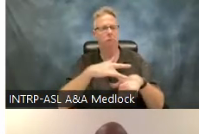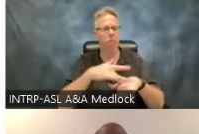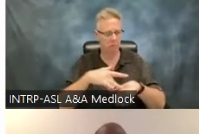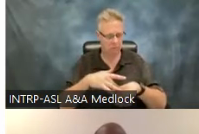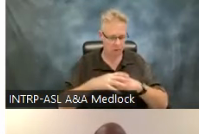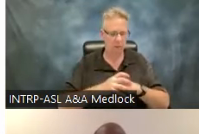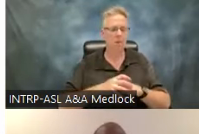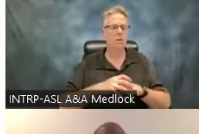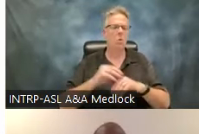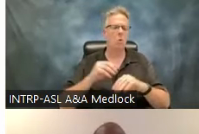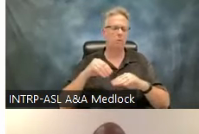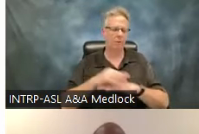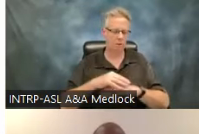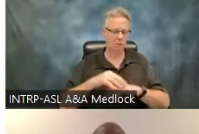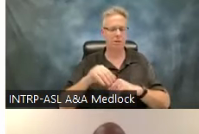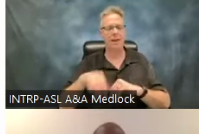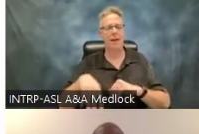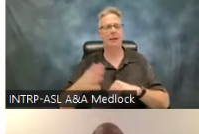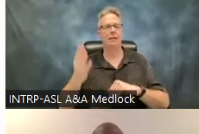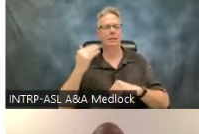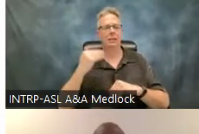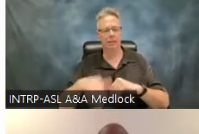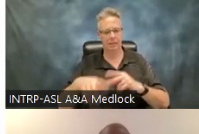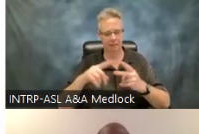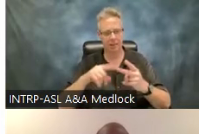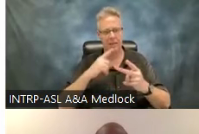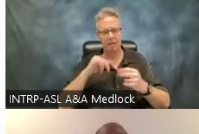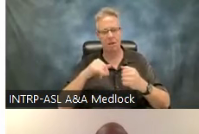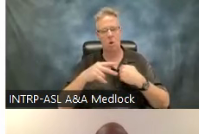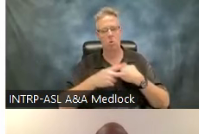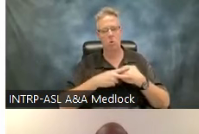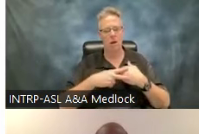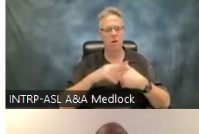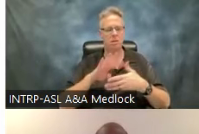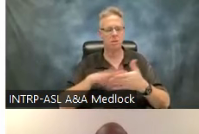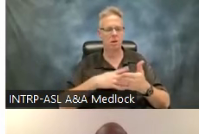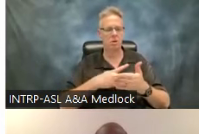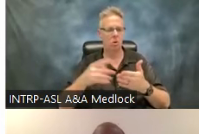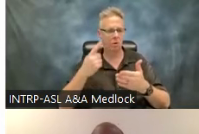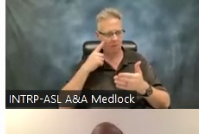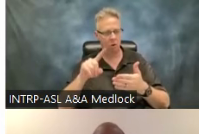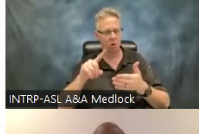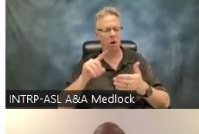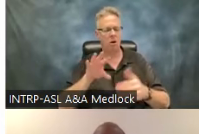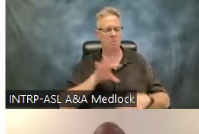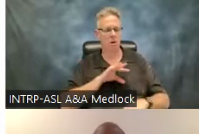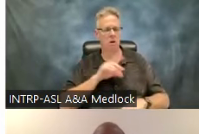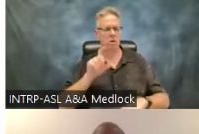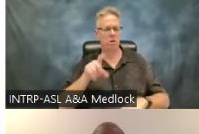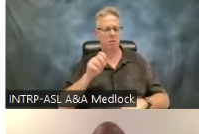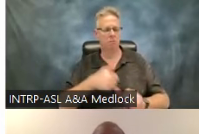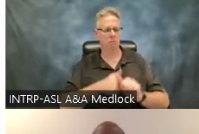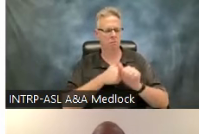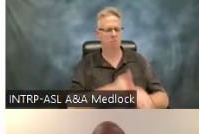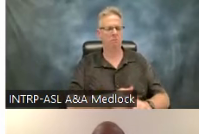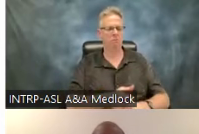request section of this portion, it states that the retention schedule for body camera should mirror